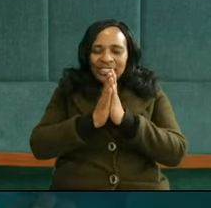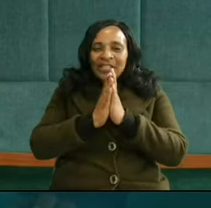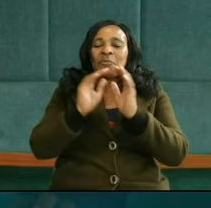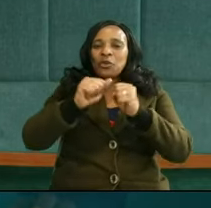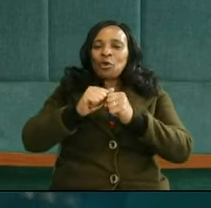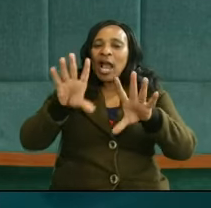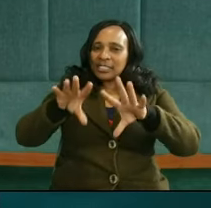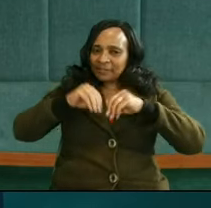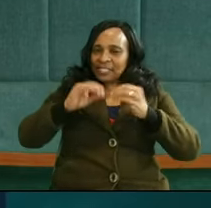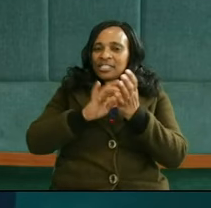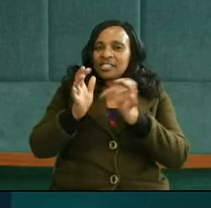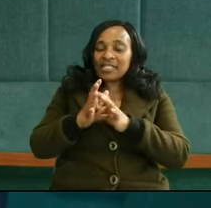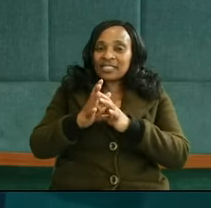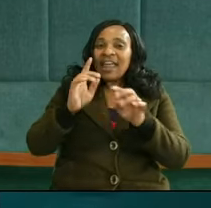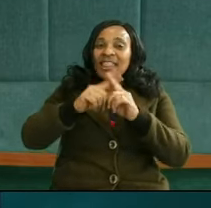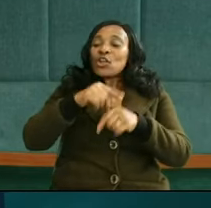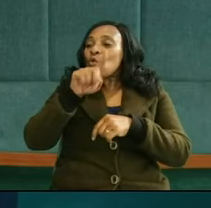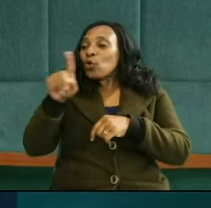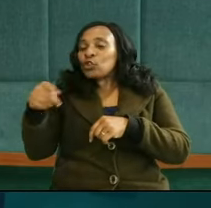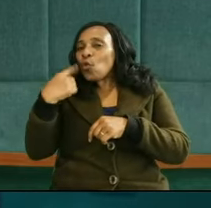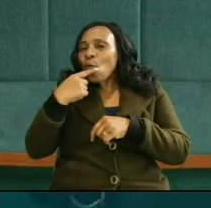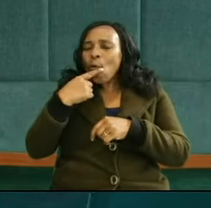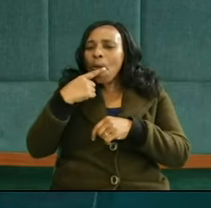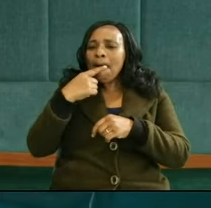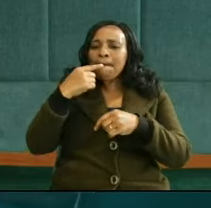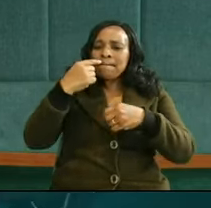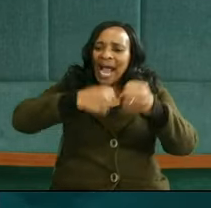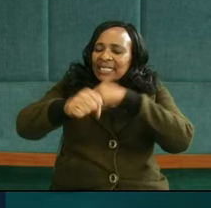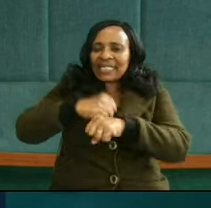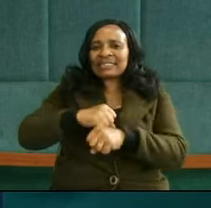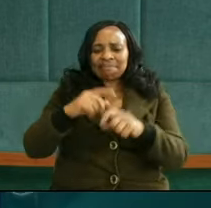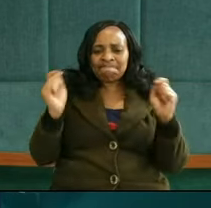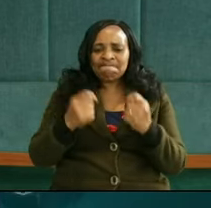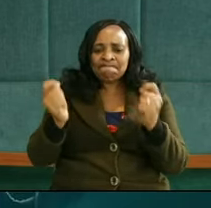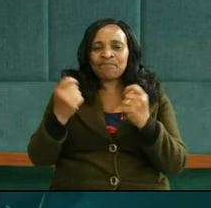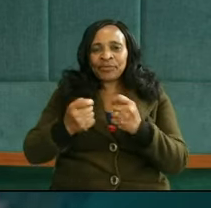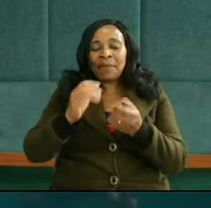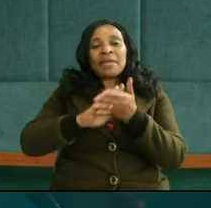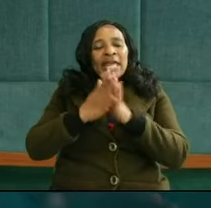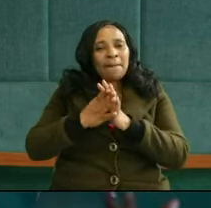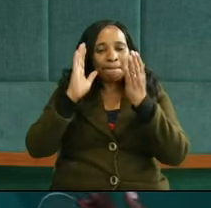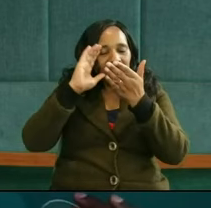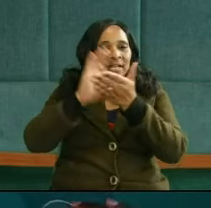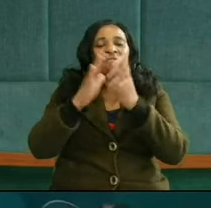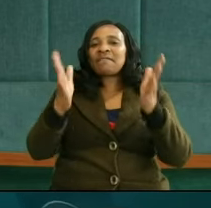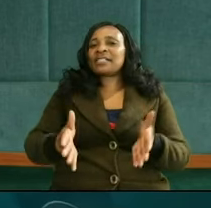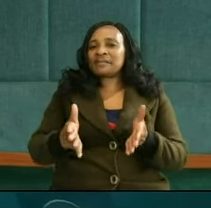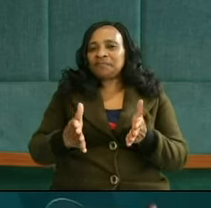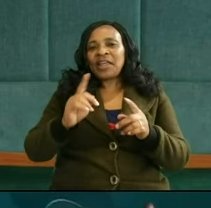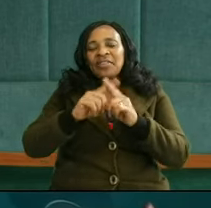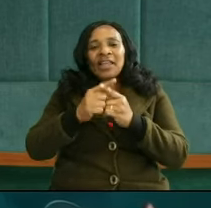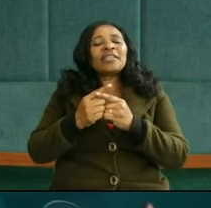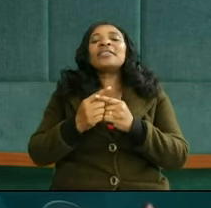So much that even those ones who practiced sorcery became believers. Verse 9 says,